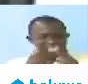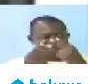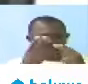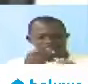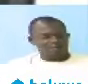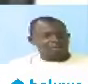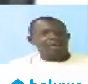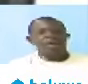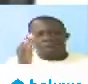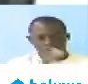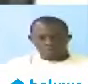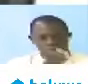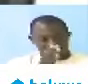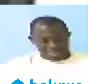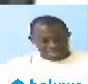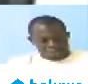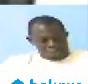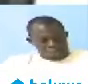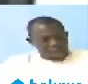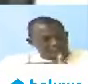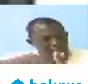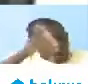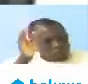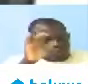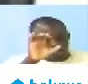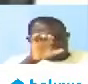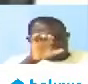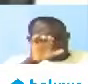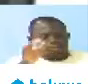it. But when we were going out,